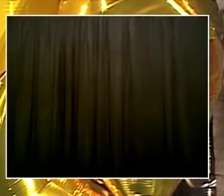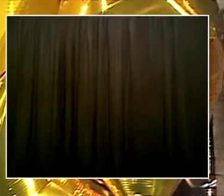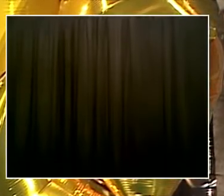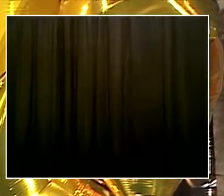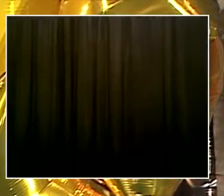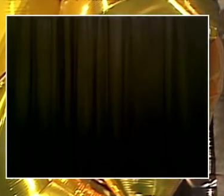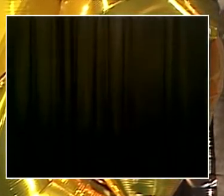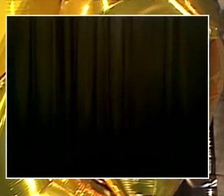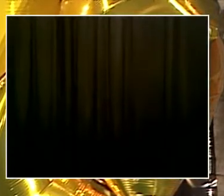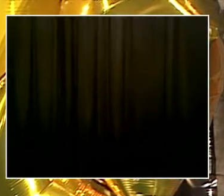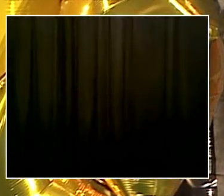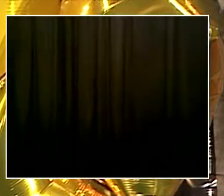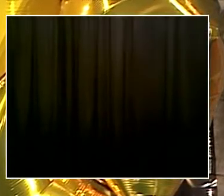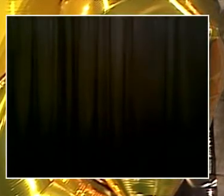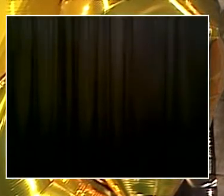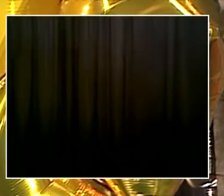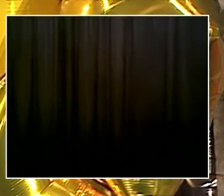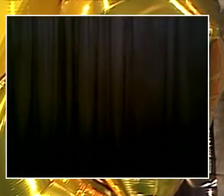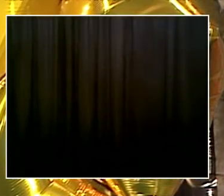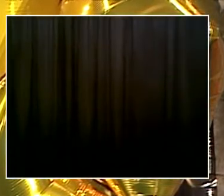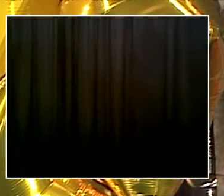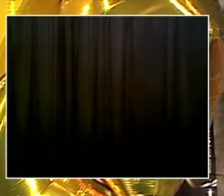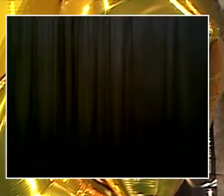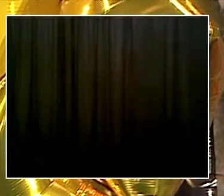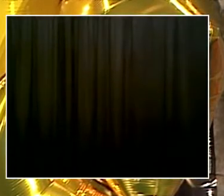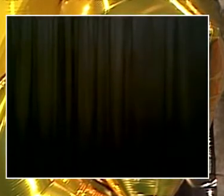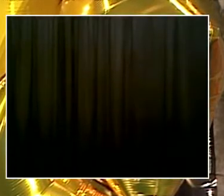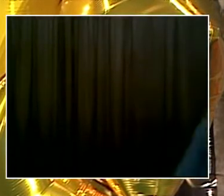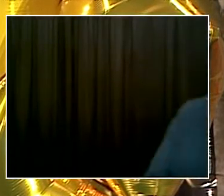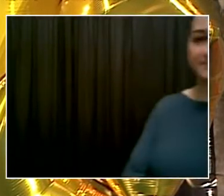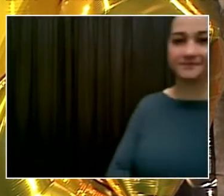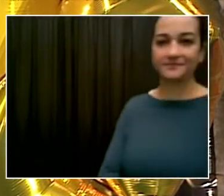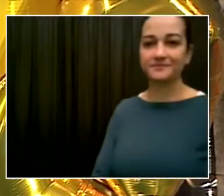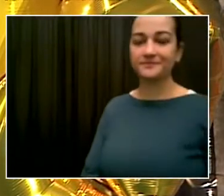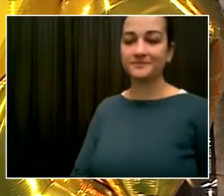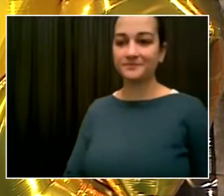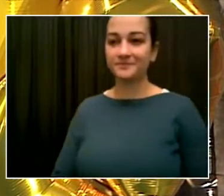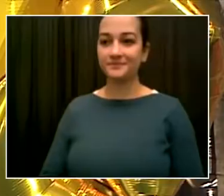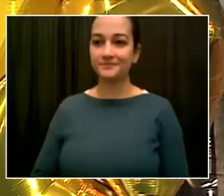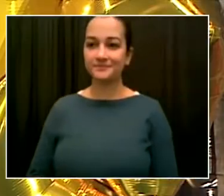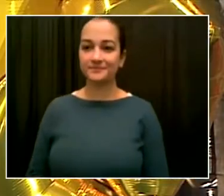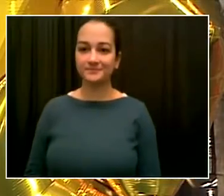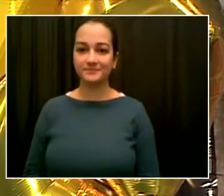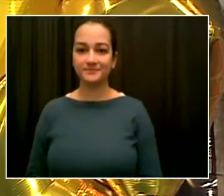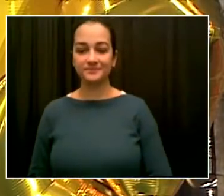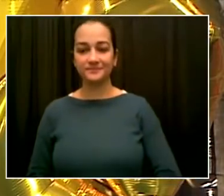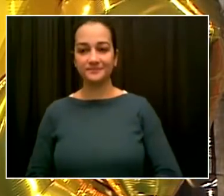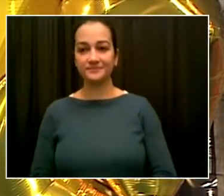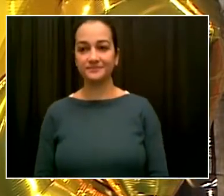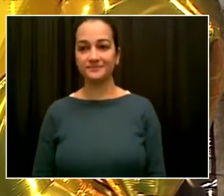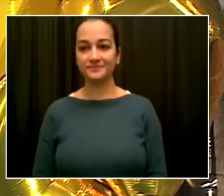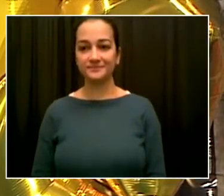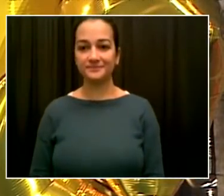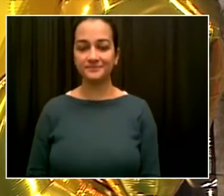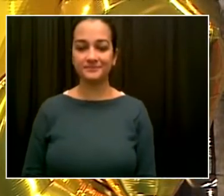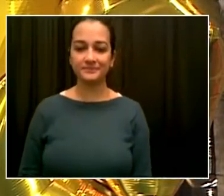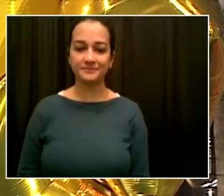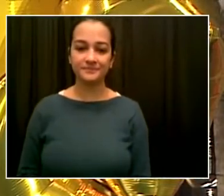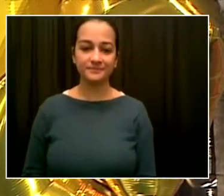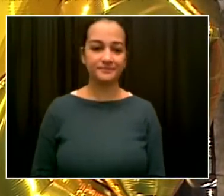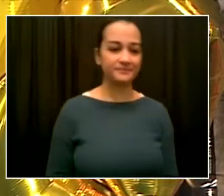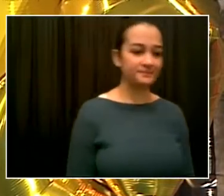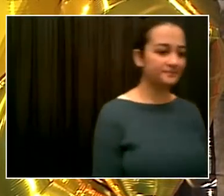nuevo edificio salvará vidas y creará puestos de trabajo. Este es un